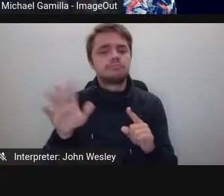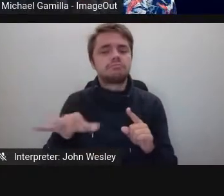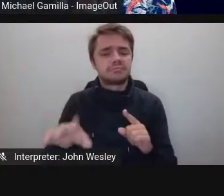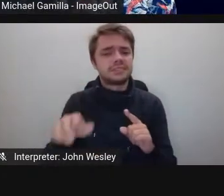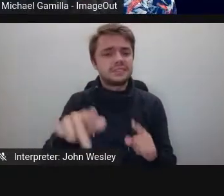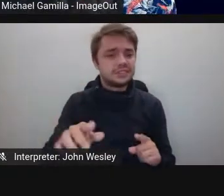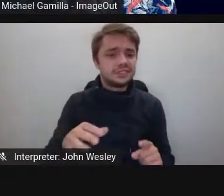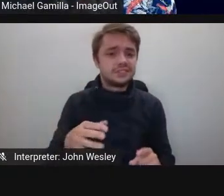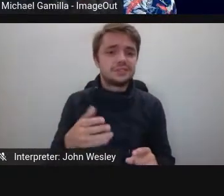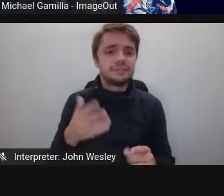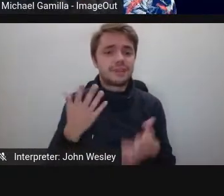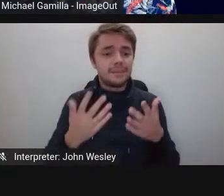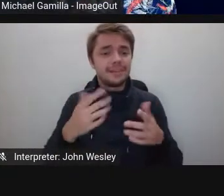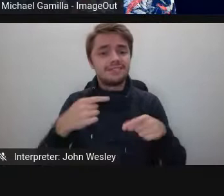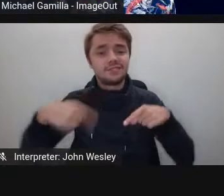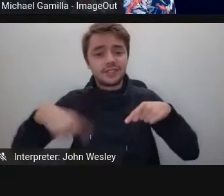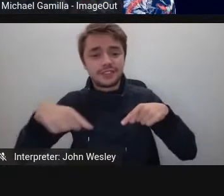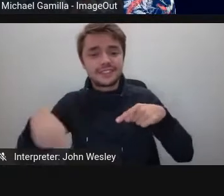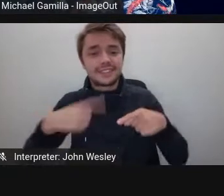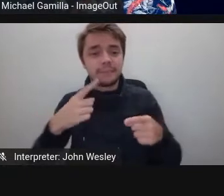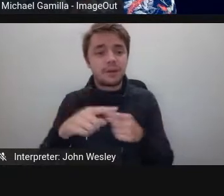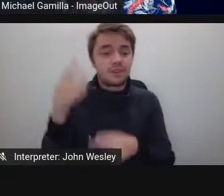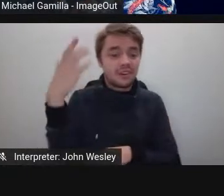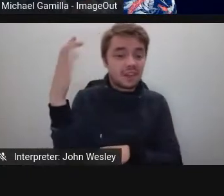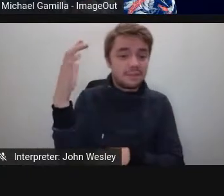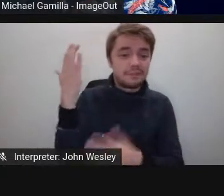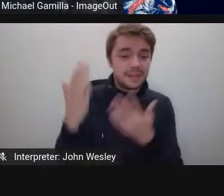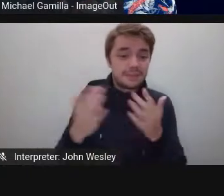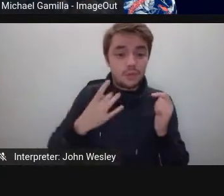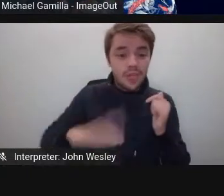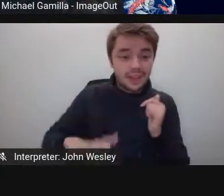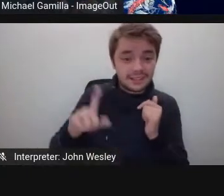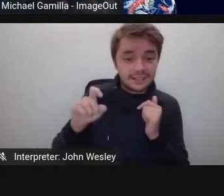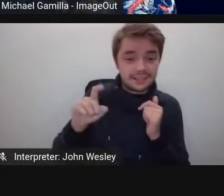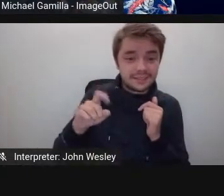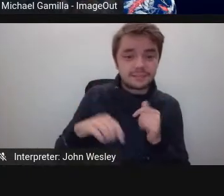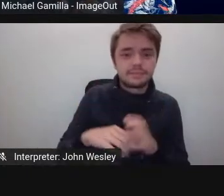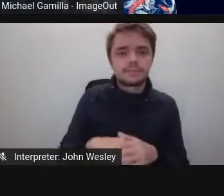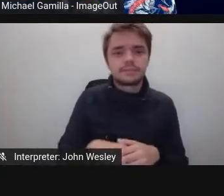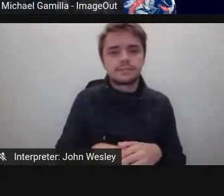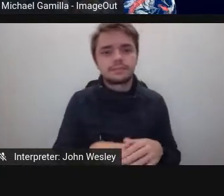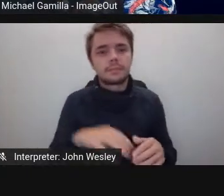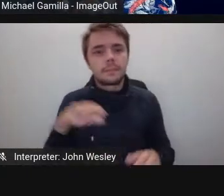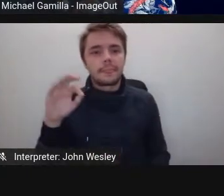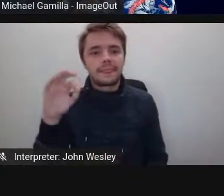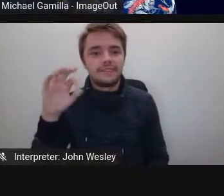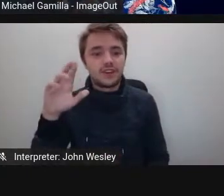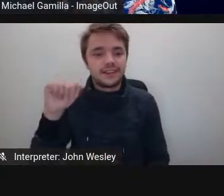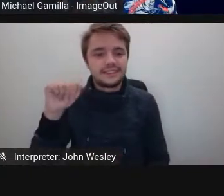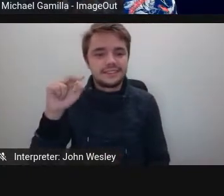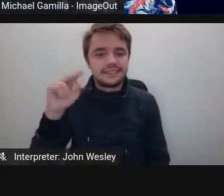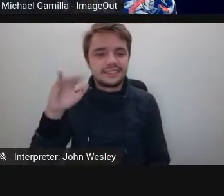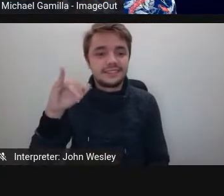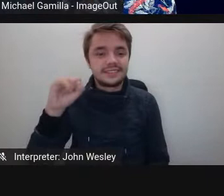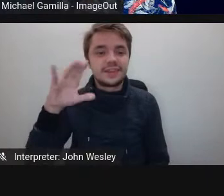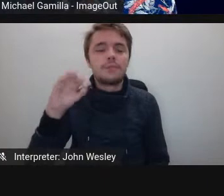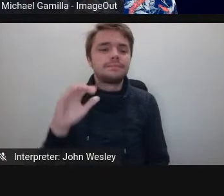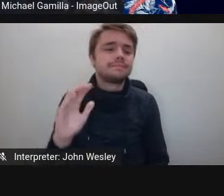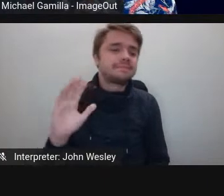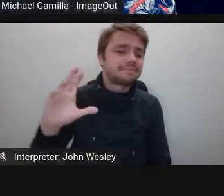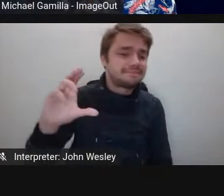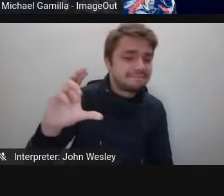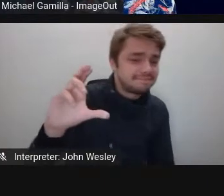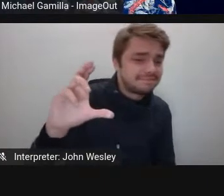of reception it would get from your own country? No, I always said that. I always knew that there